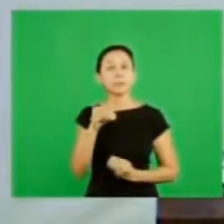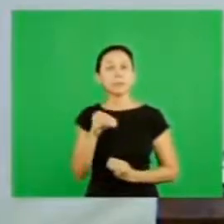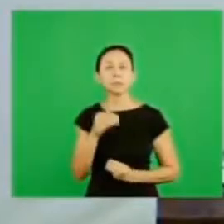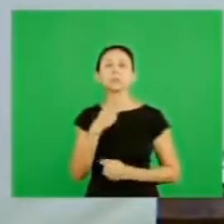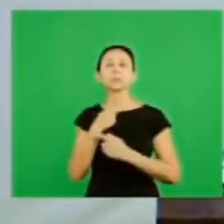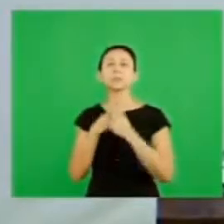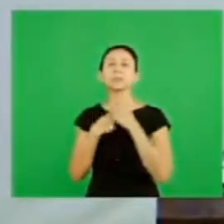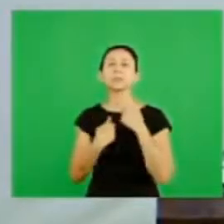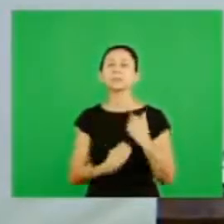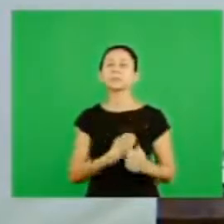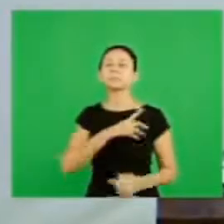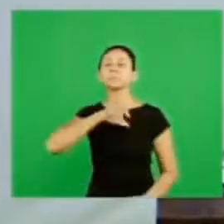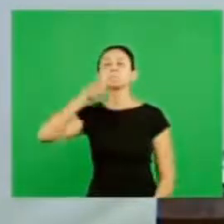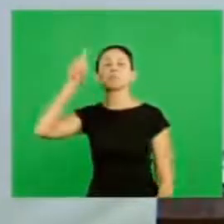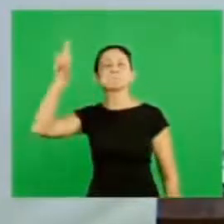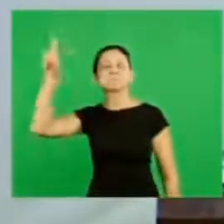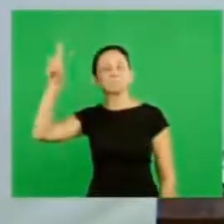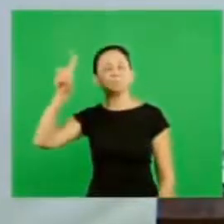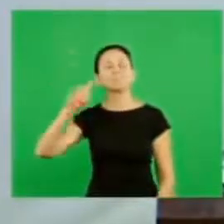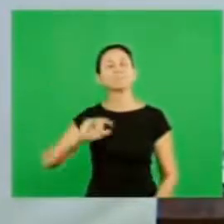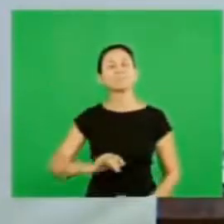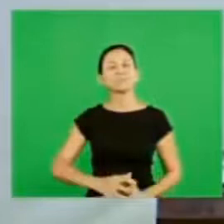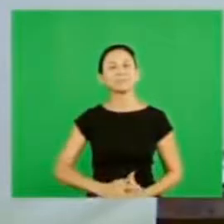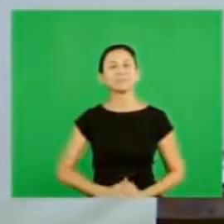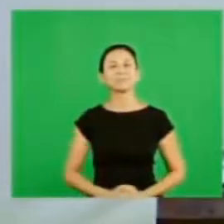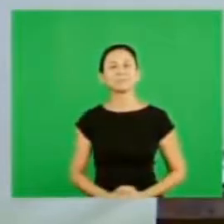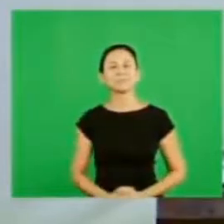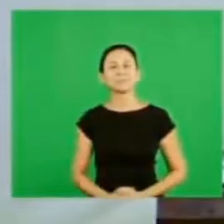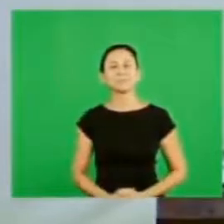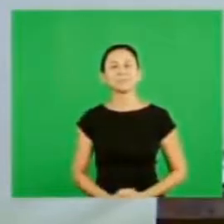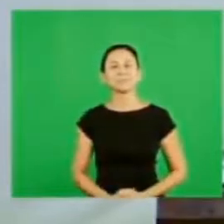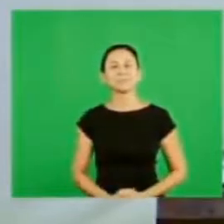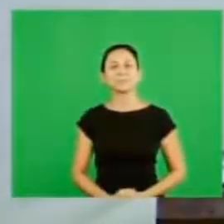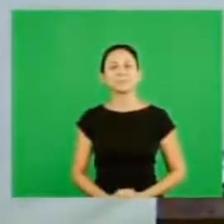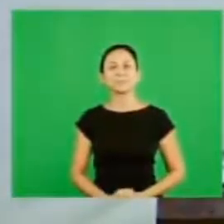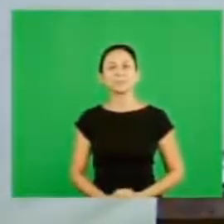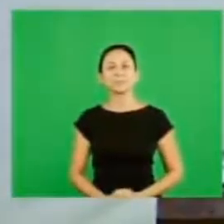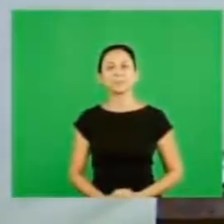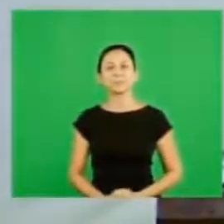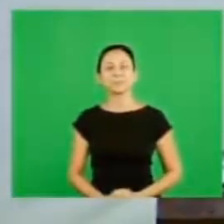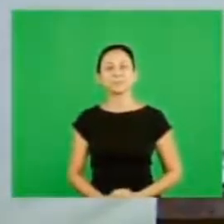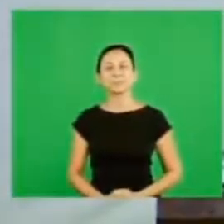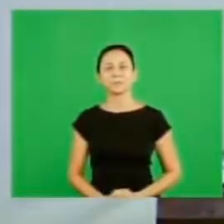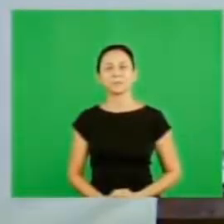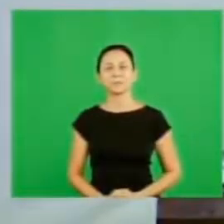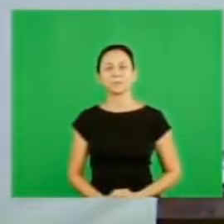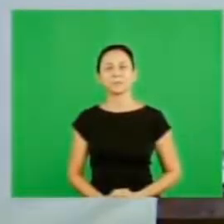soul has a thirst of a living God. The soul has a thirst of a living God.